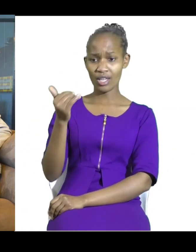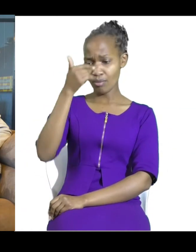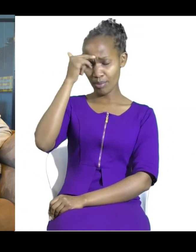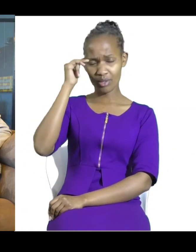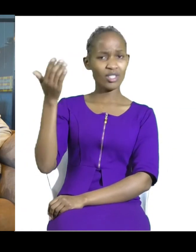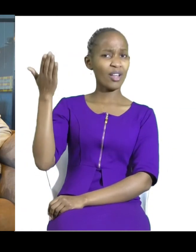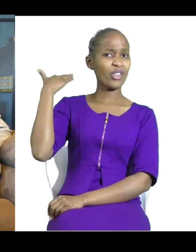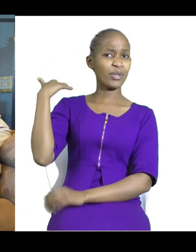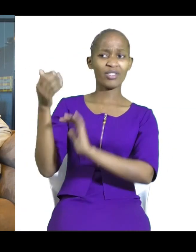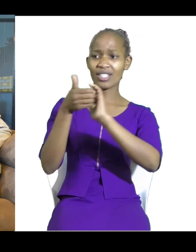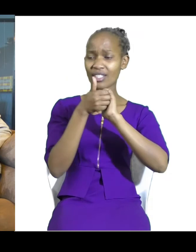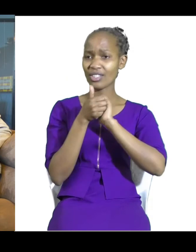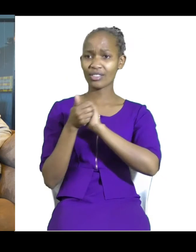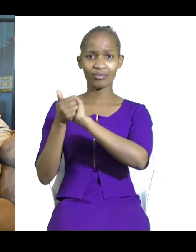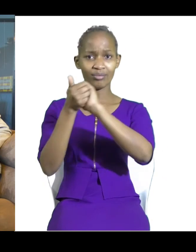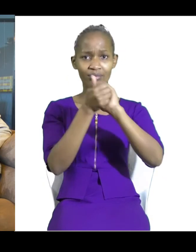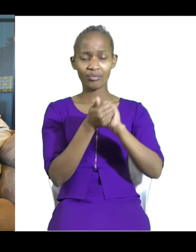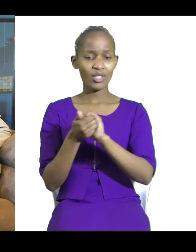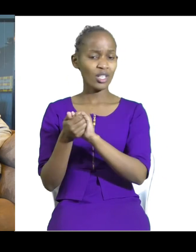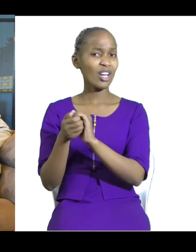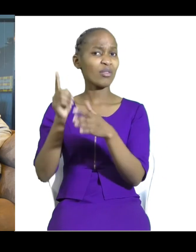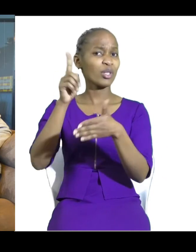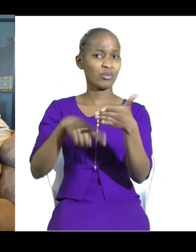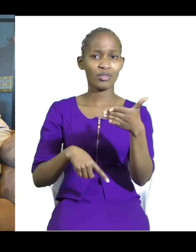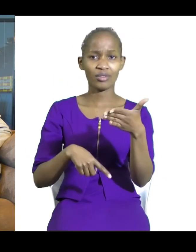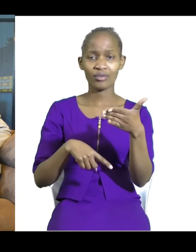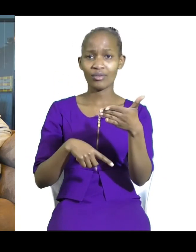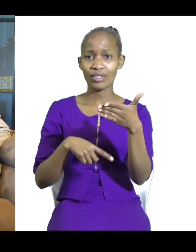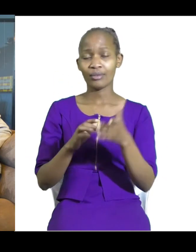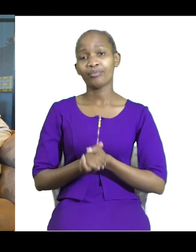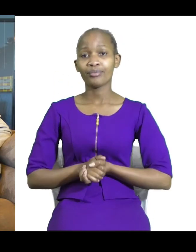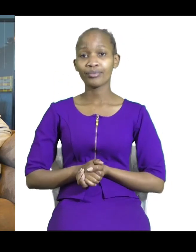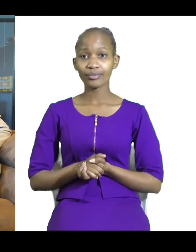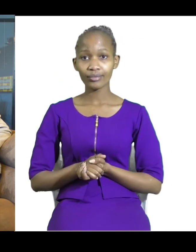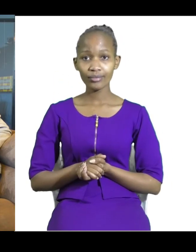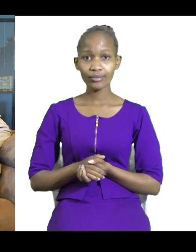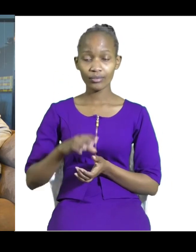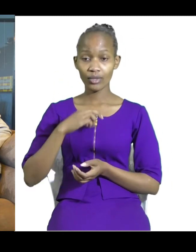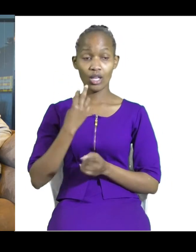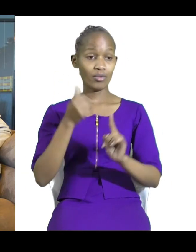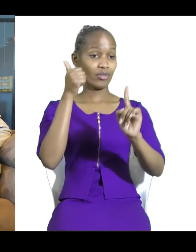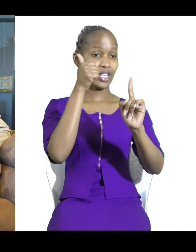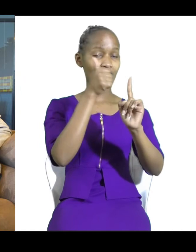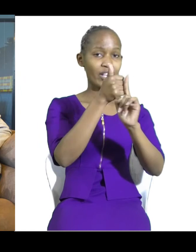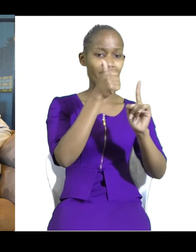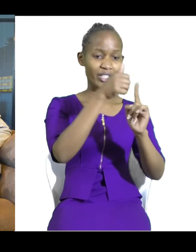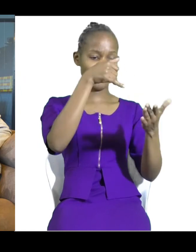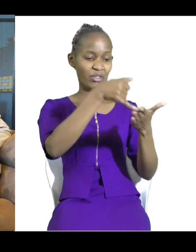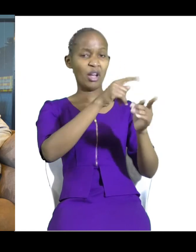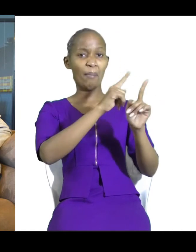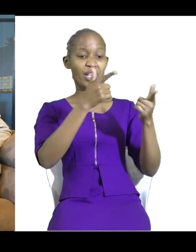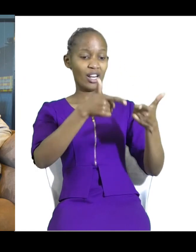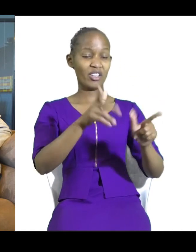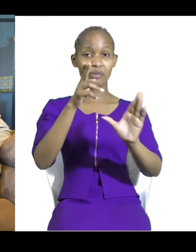the previous engagements have been we are going to, what I say, that we are advocating for inclusion but